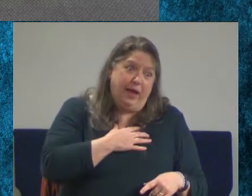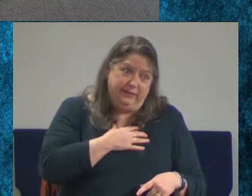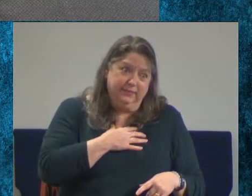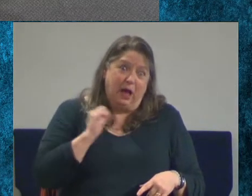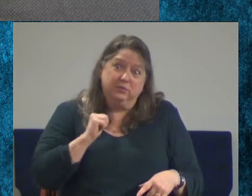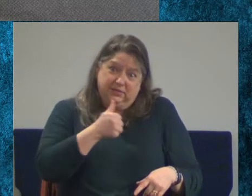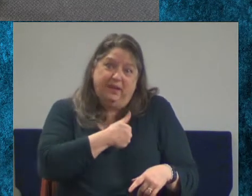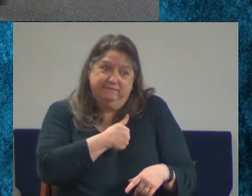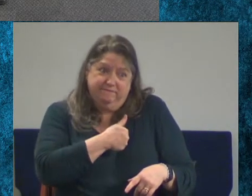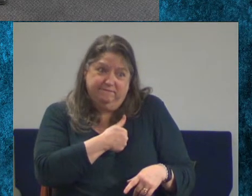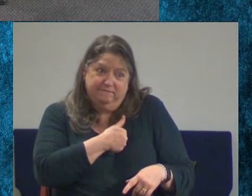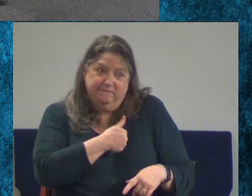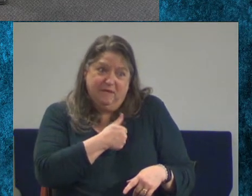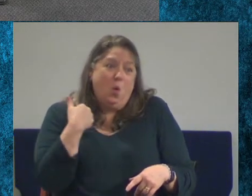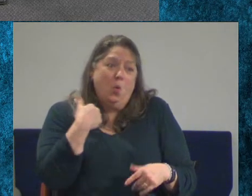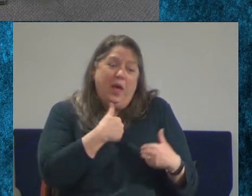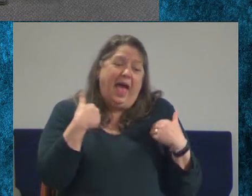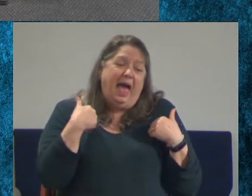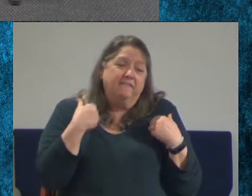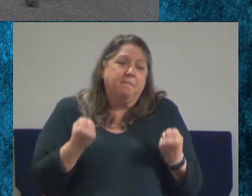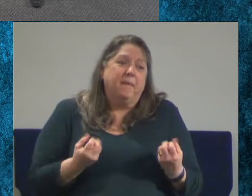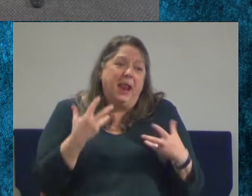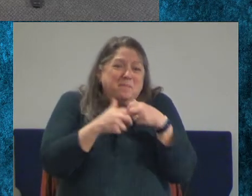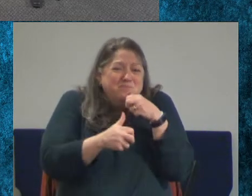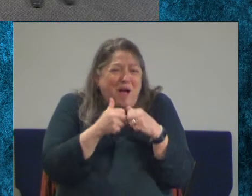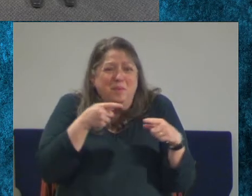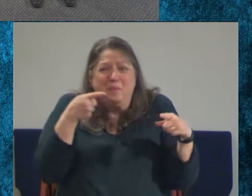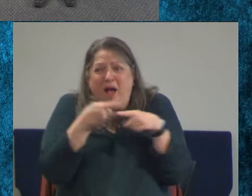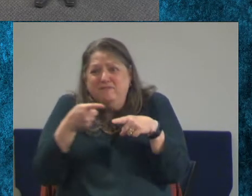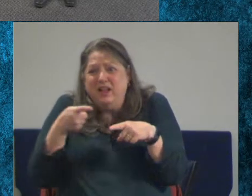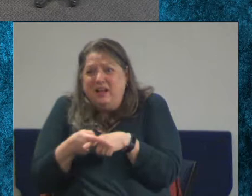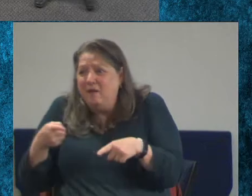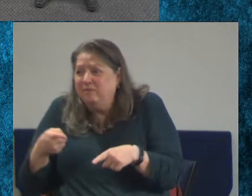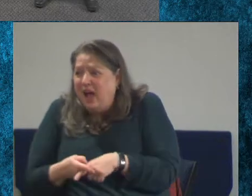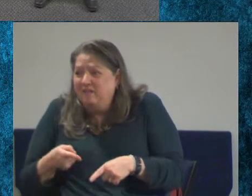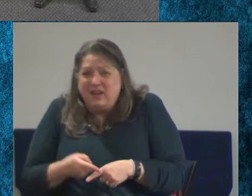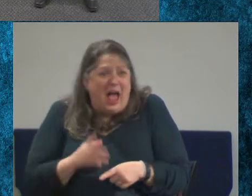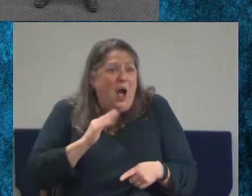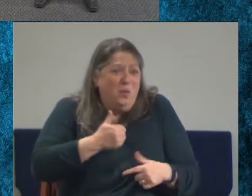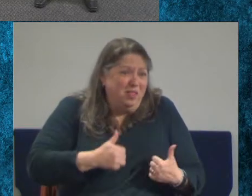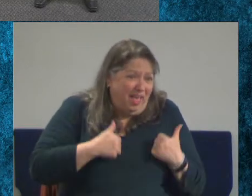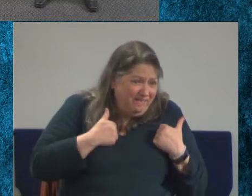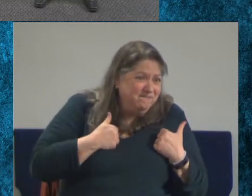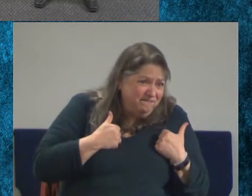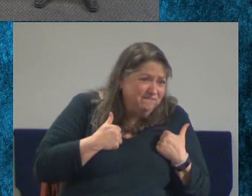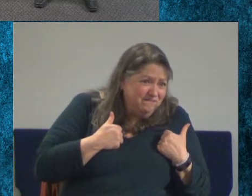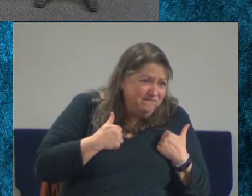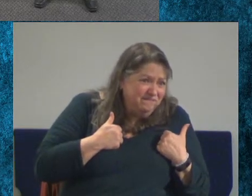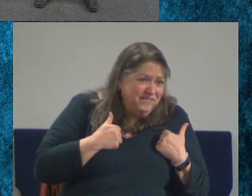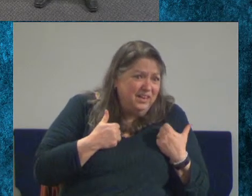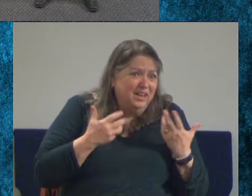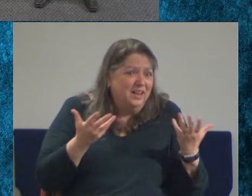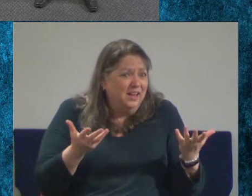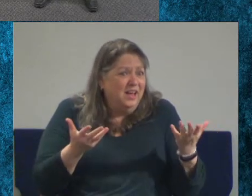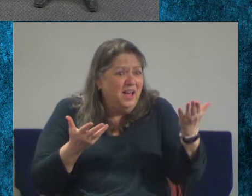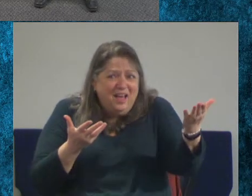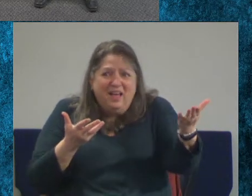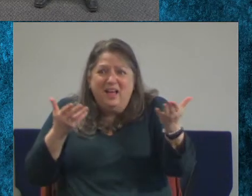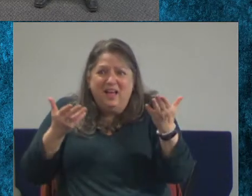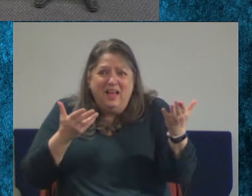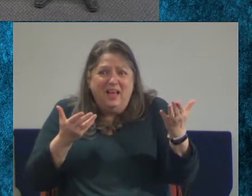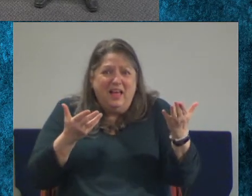the conflicts of our world. We need grace to deal with the circumstances of our lives, not just outside the